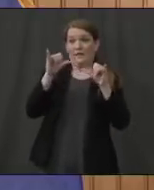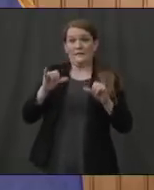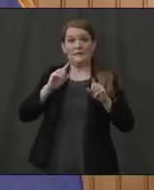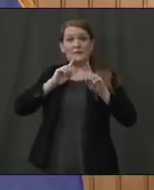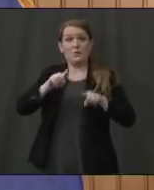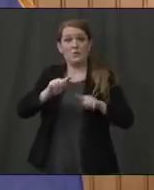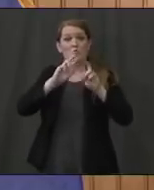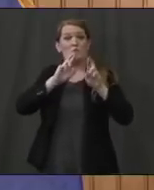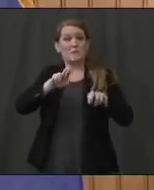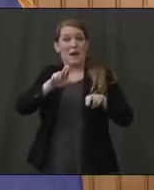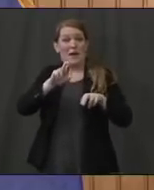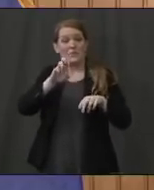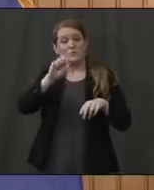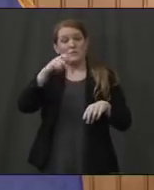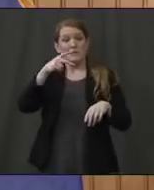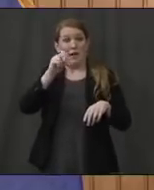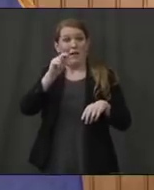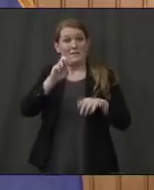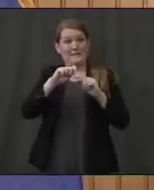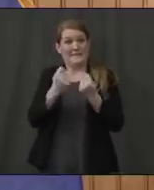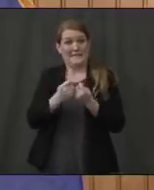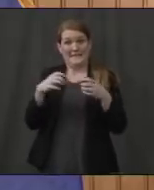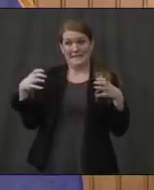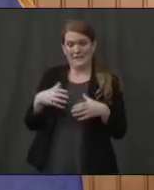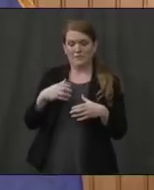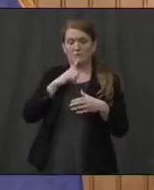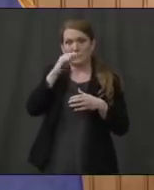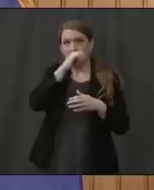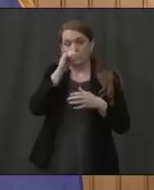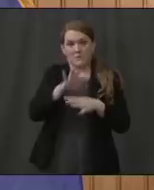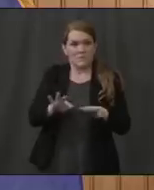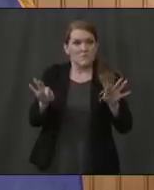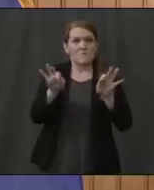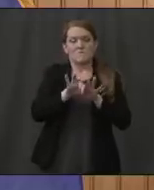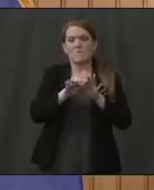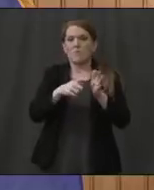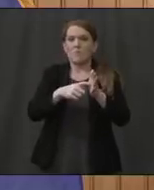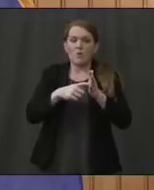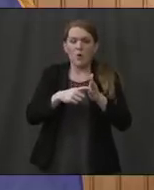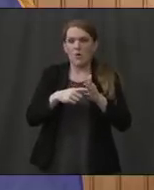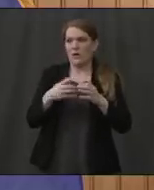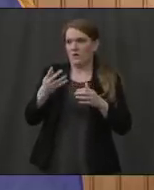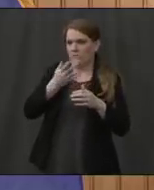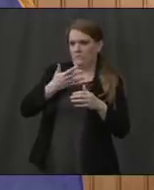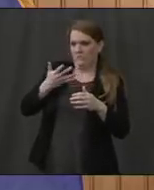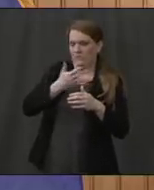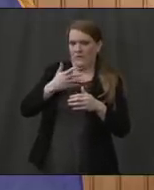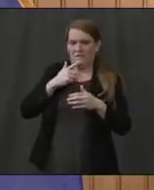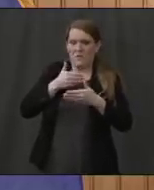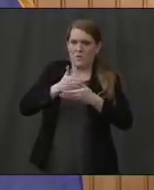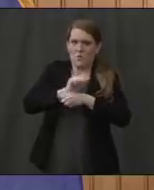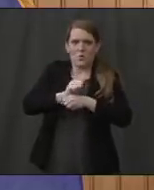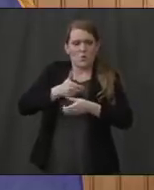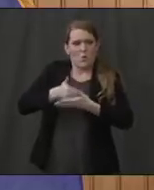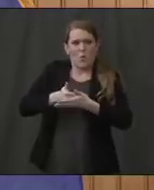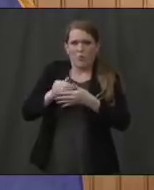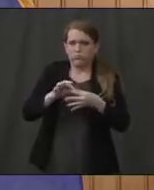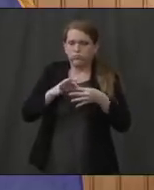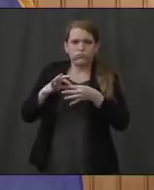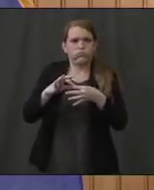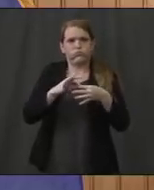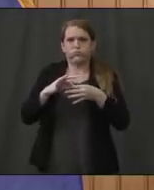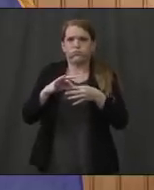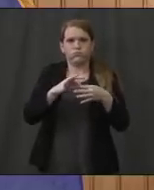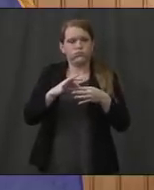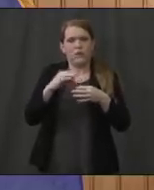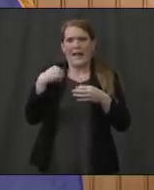important. We've been working together really closely. I cannot be more thankful, now going on weeks. And we got ahead of this curve